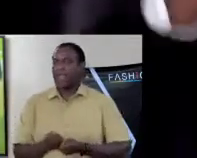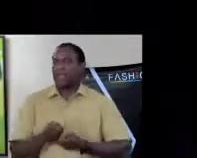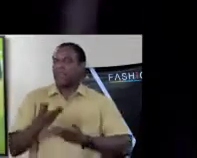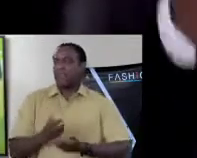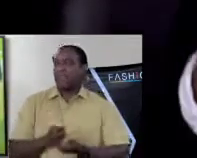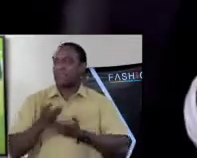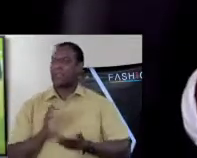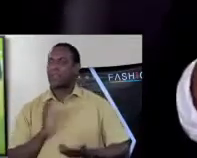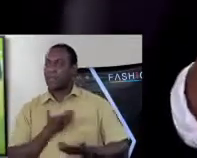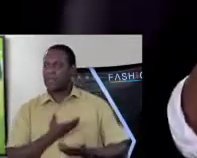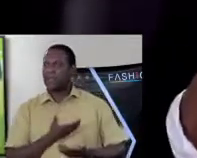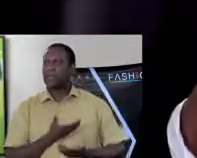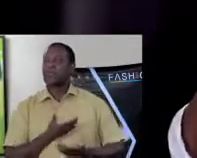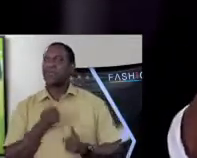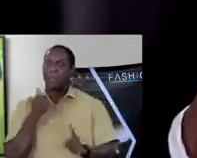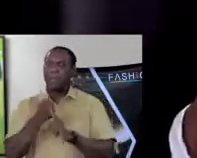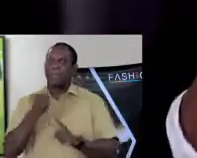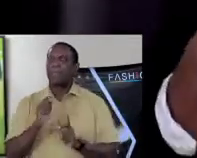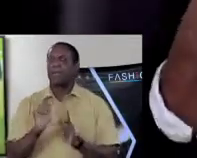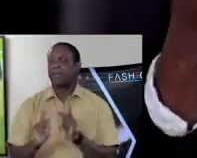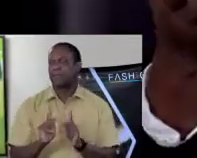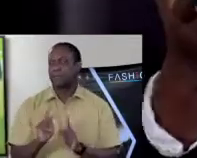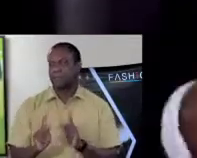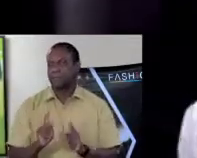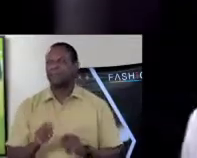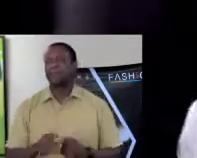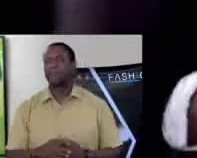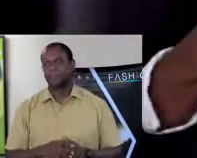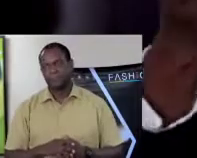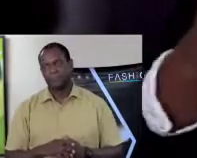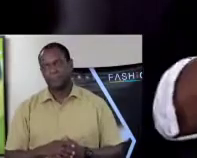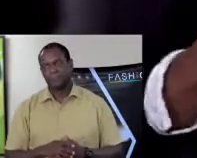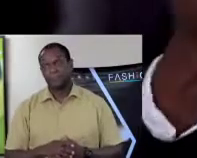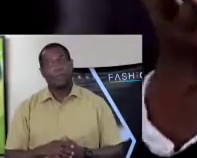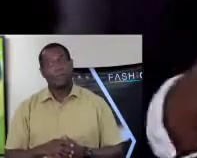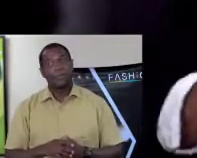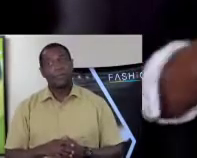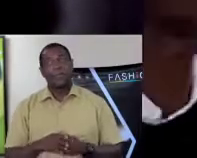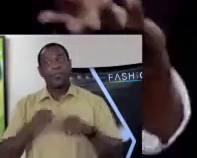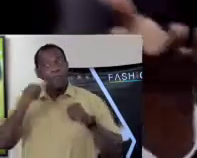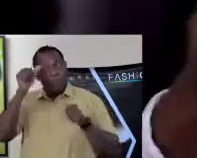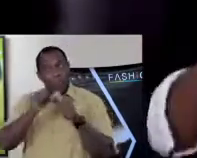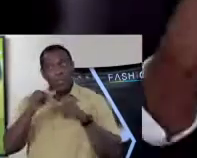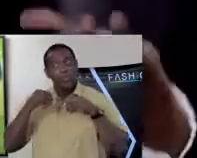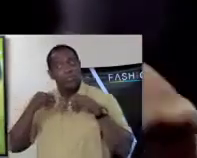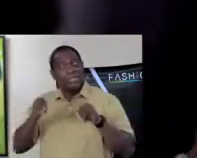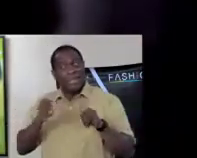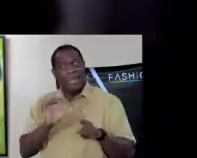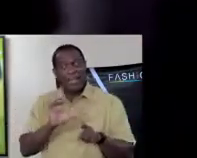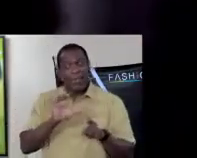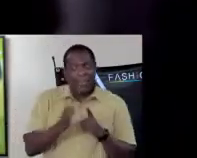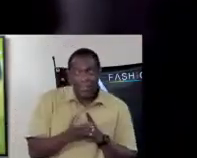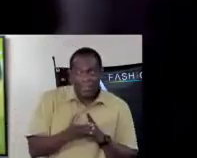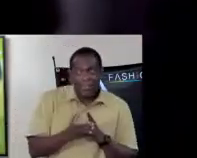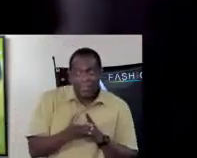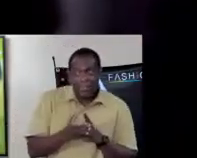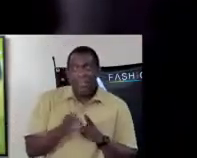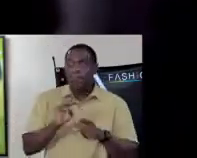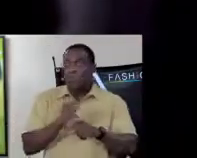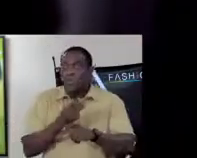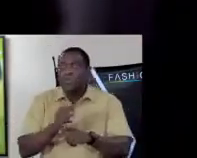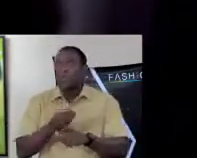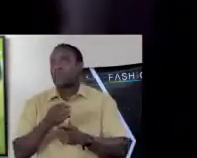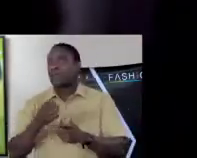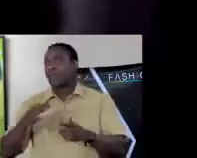to impact on people for not only the sale of the whole culture, the creative, basically music selling, everything selling, you know? So